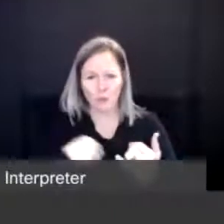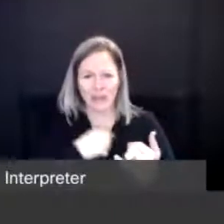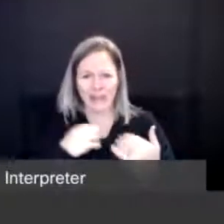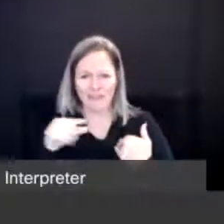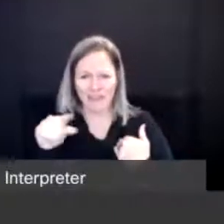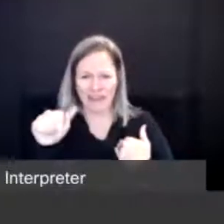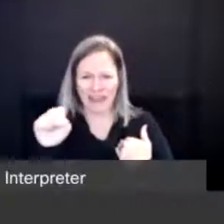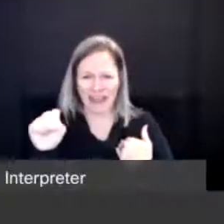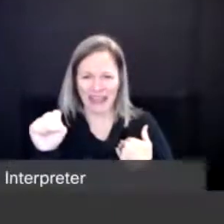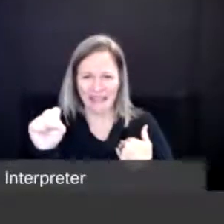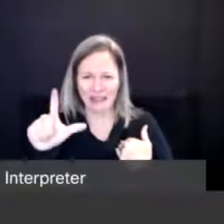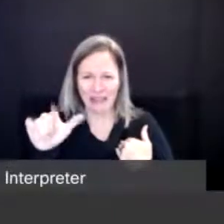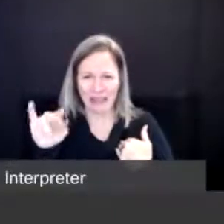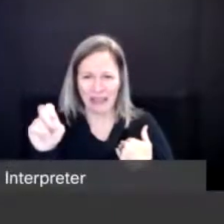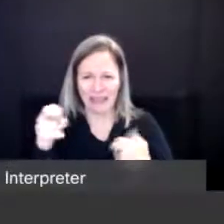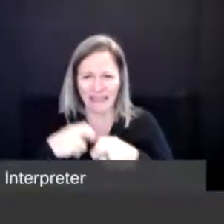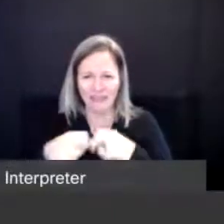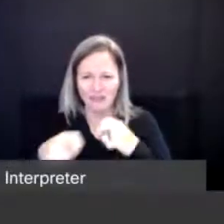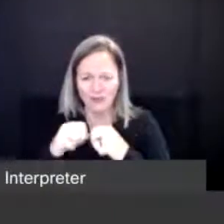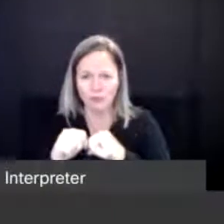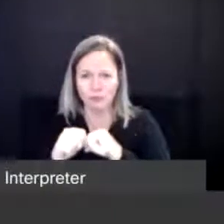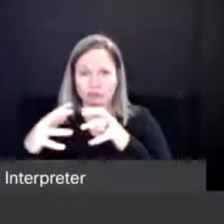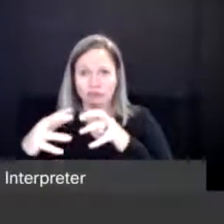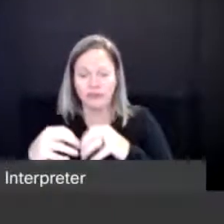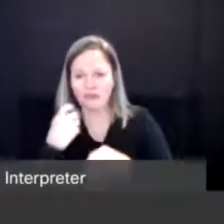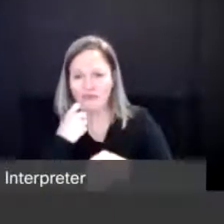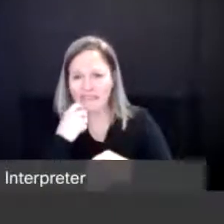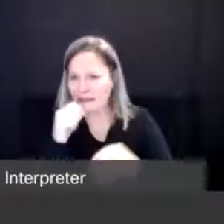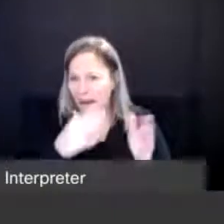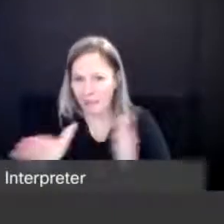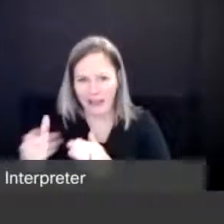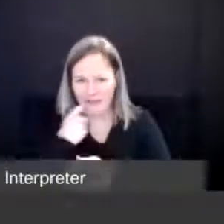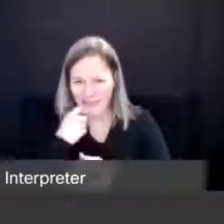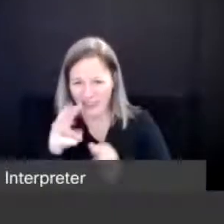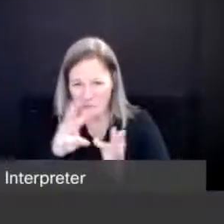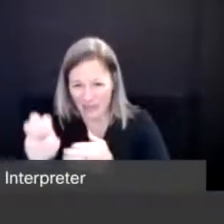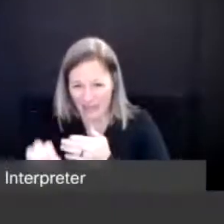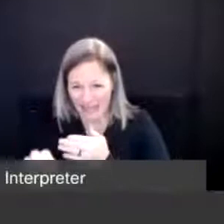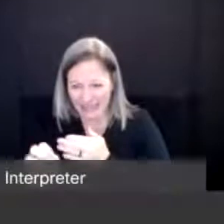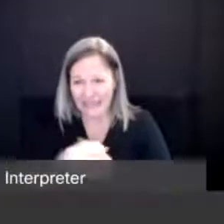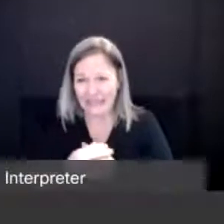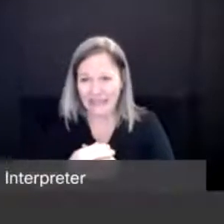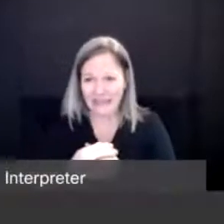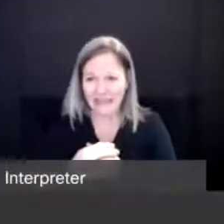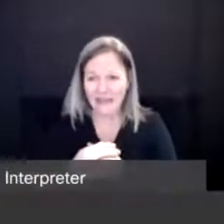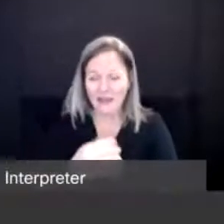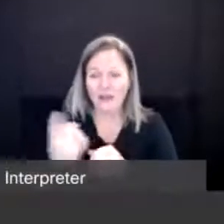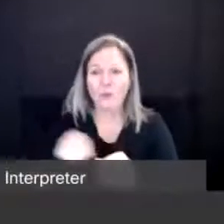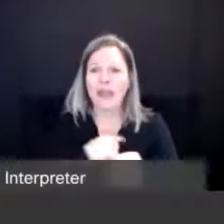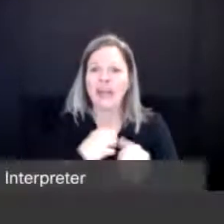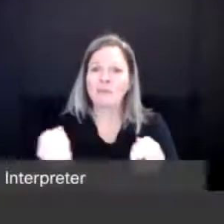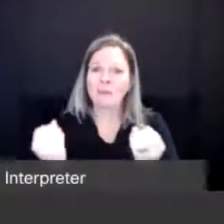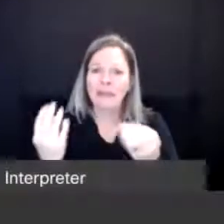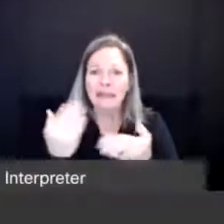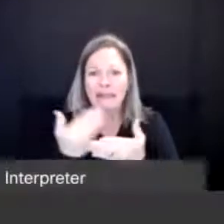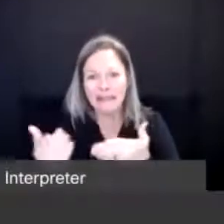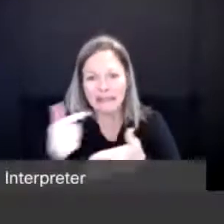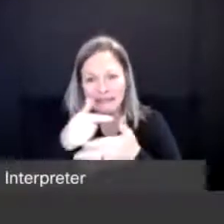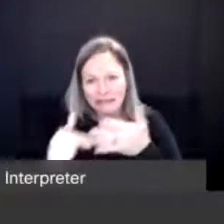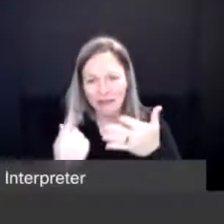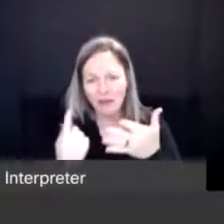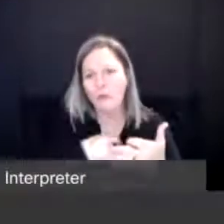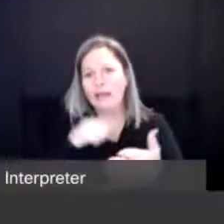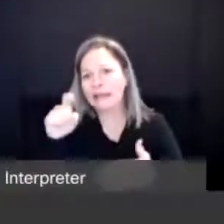planned, that ruptured here over the weekend. And so there's just a lot of things that we need